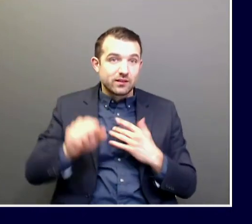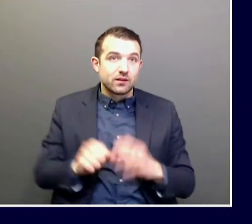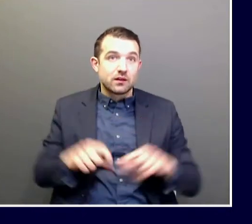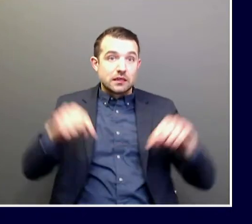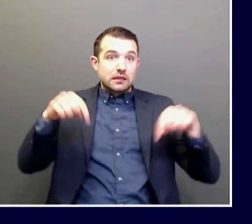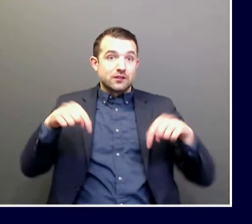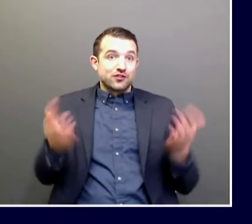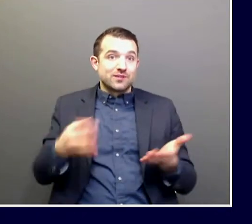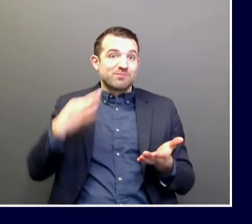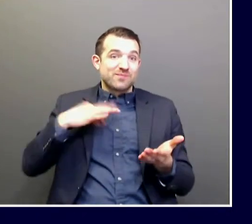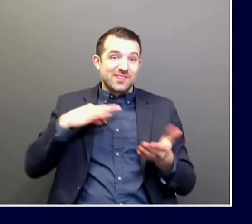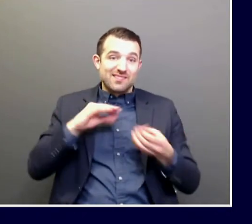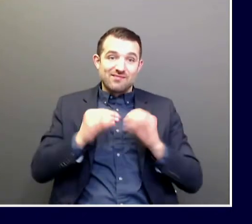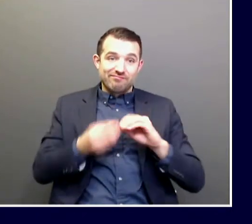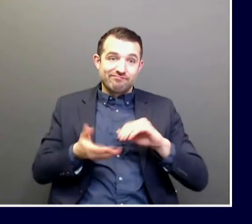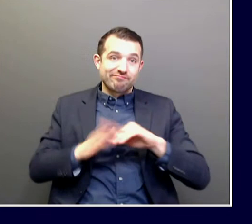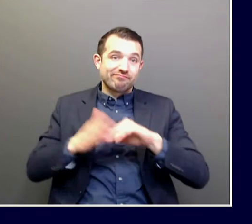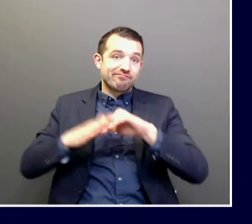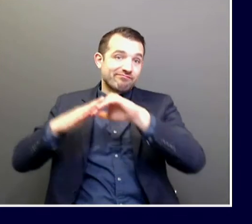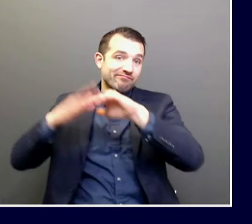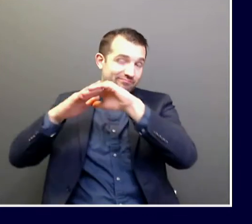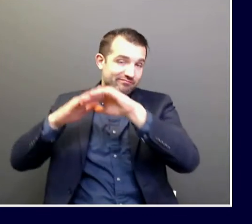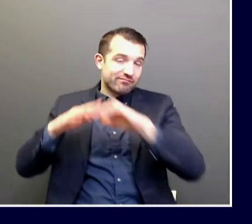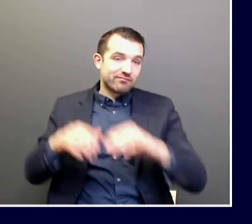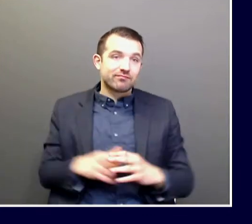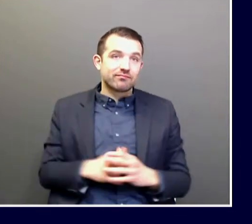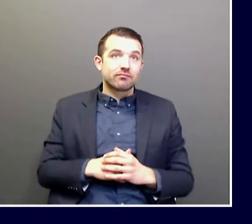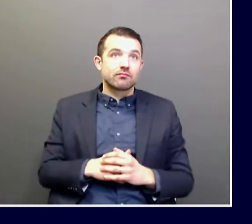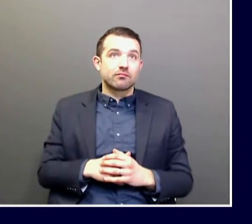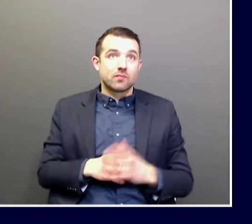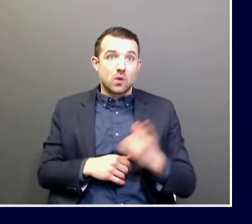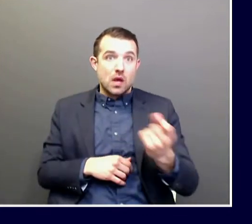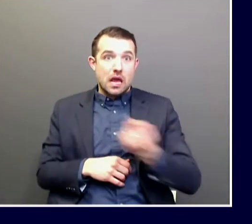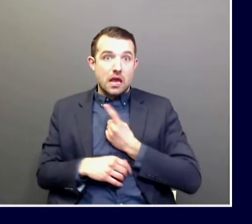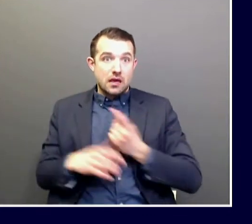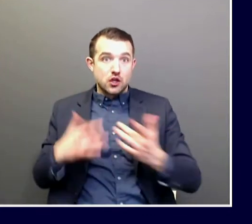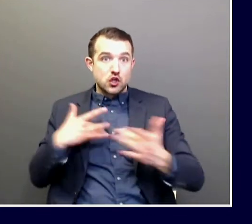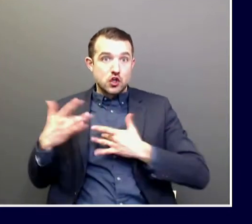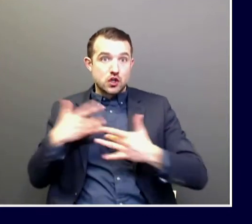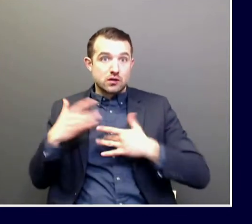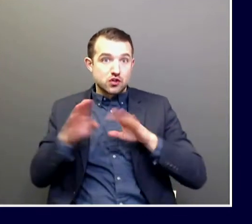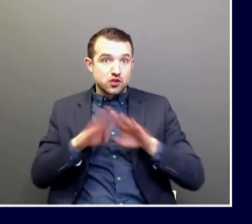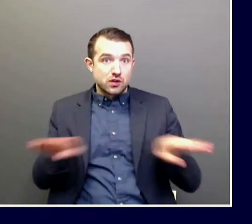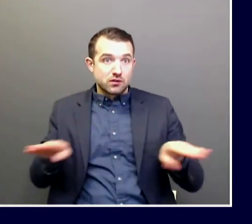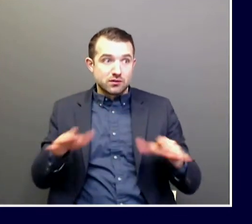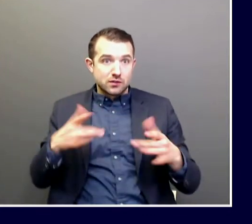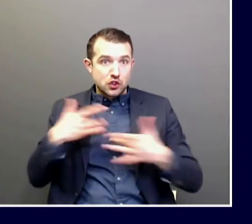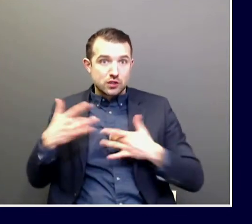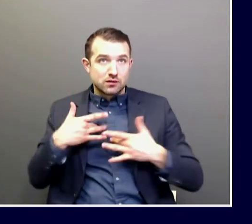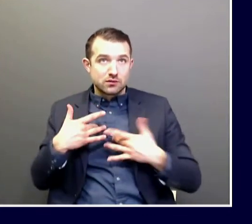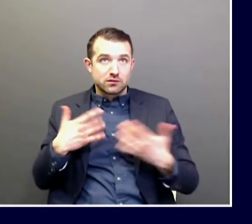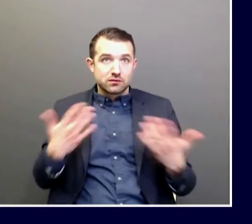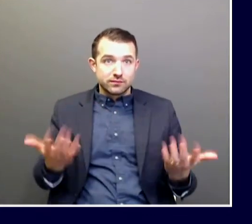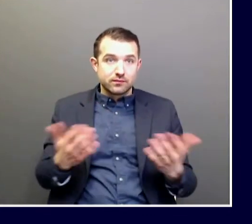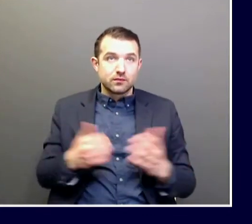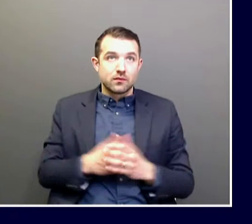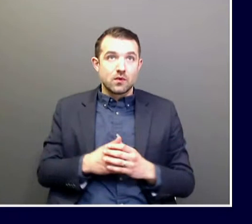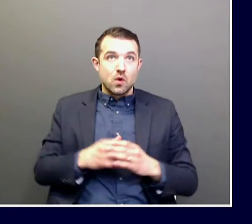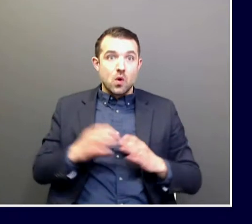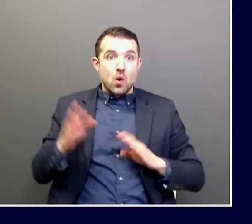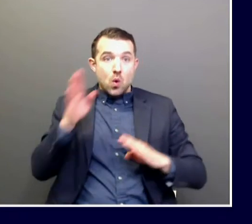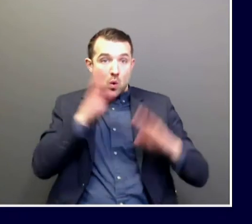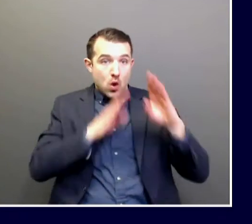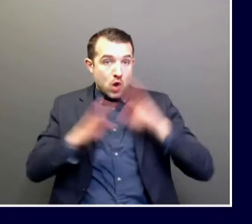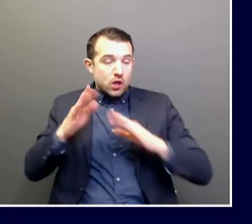you ask, Chris, is, should we be worried about this? And of course, we should be concerned anytime a child is getting